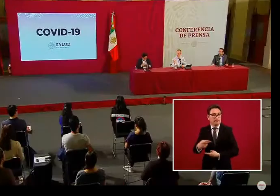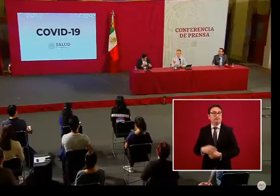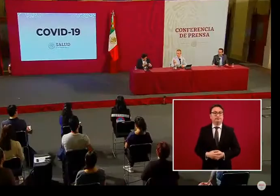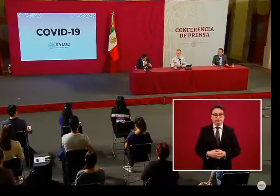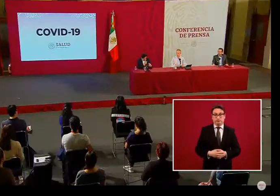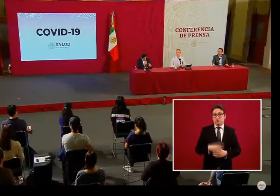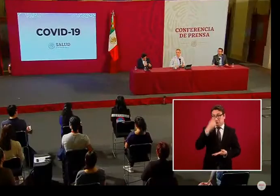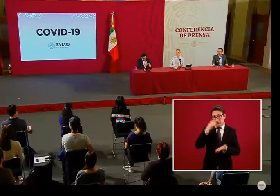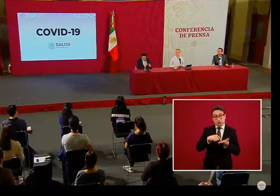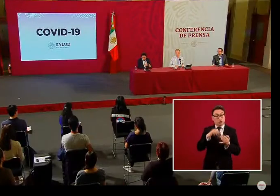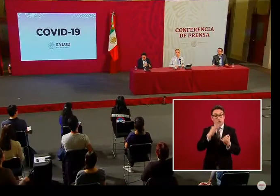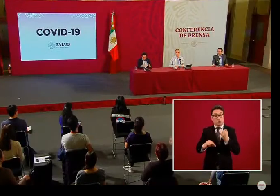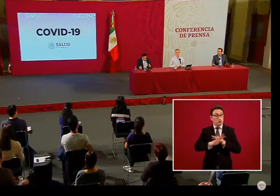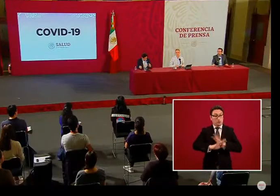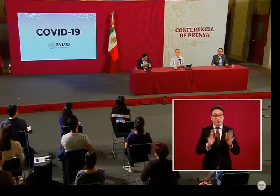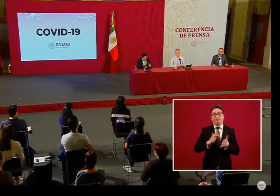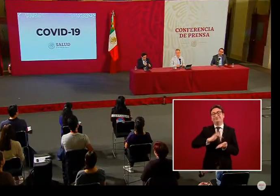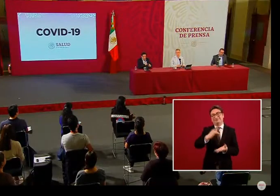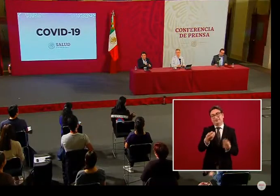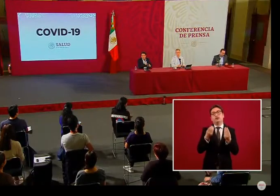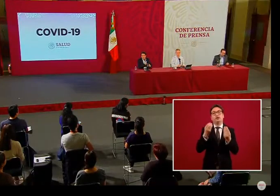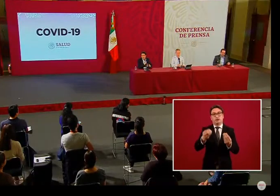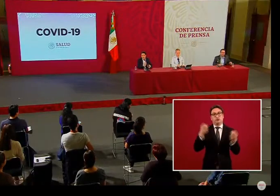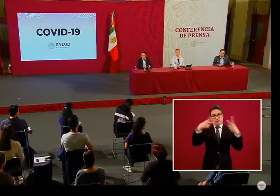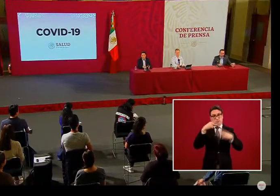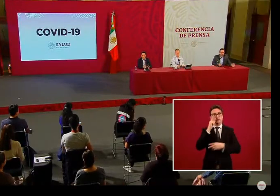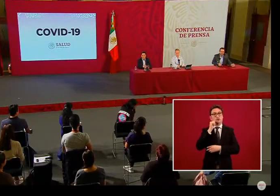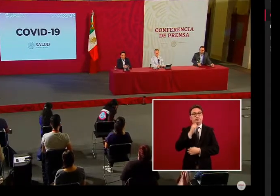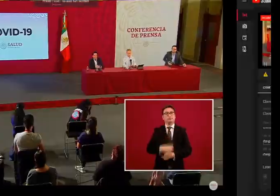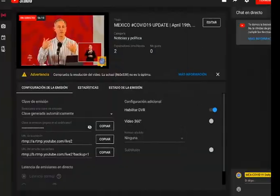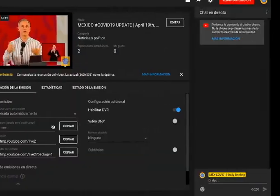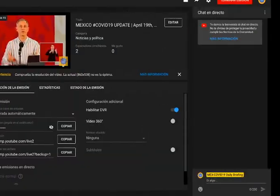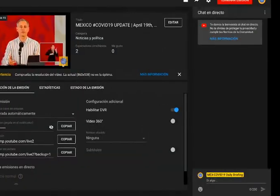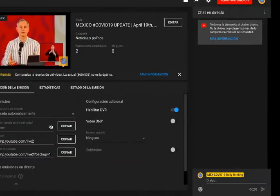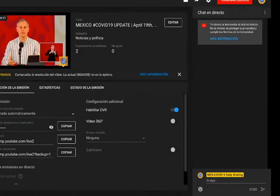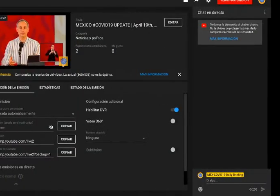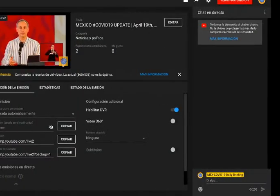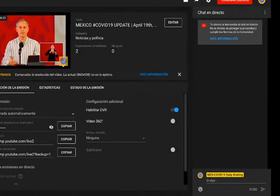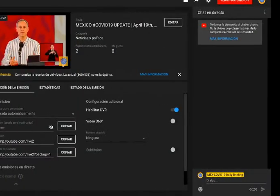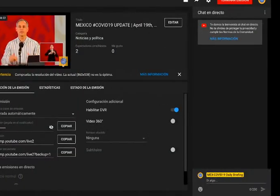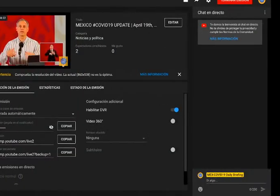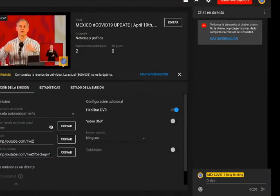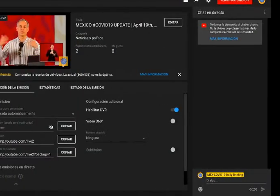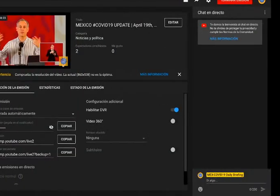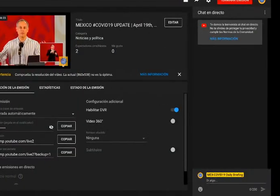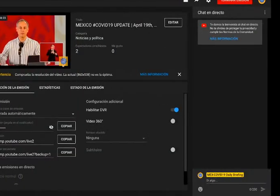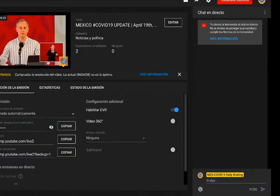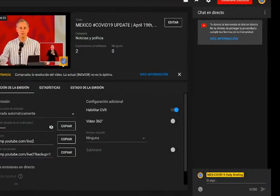orientation. I think that is the last question. Thank you very much. We'll continue tomorrow.